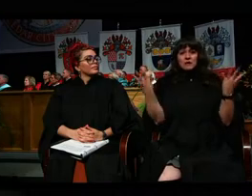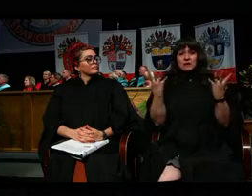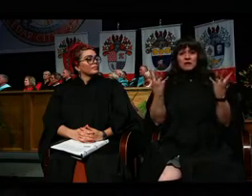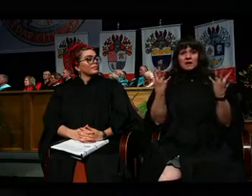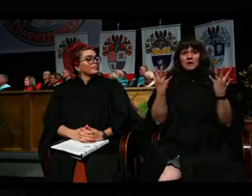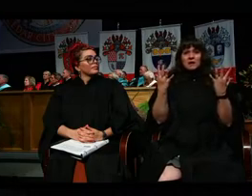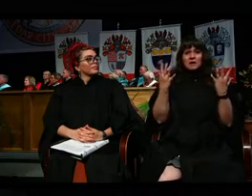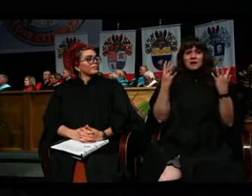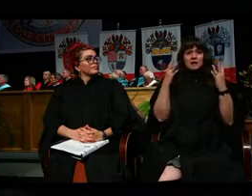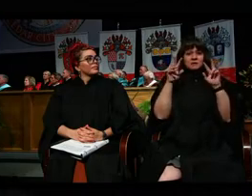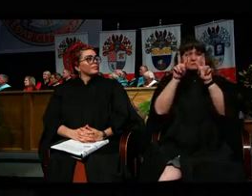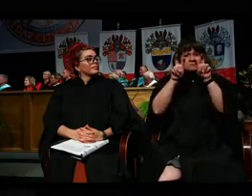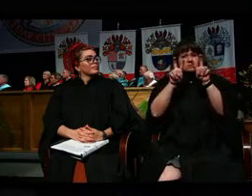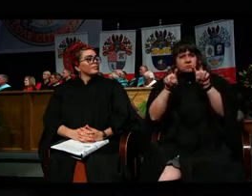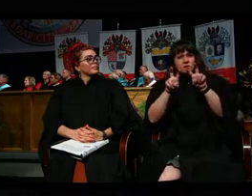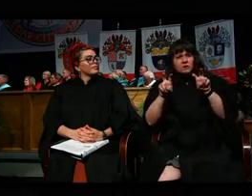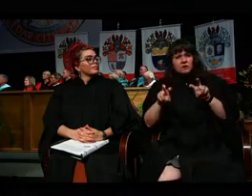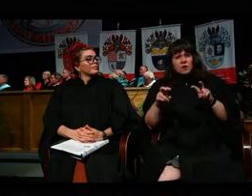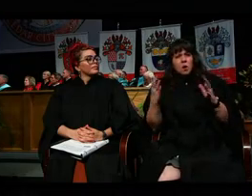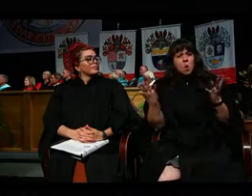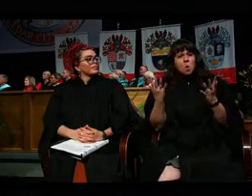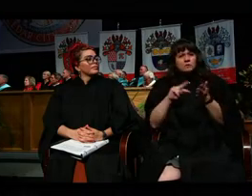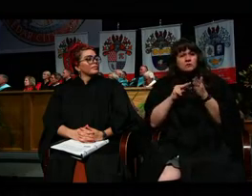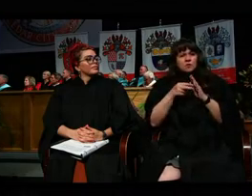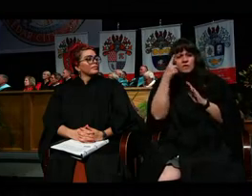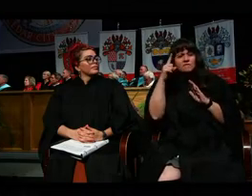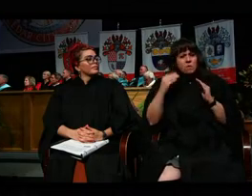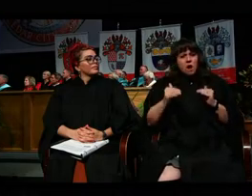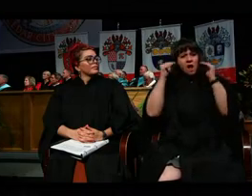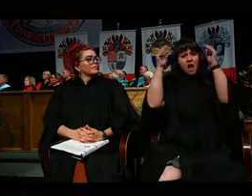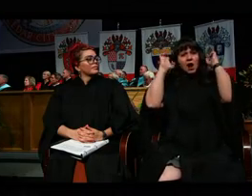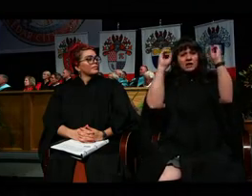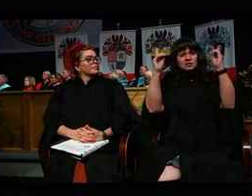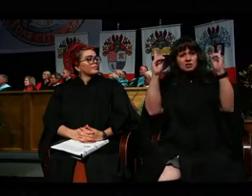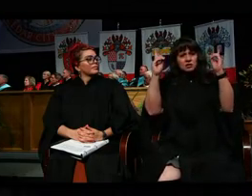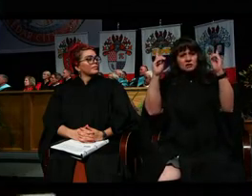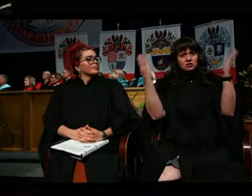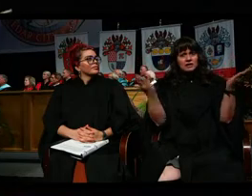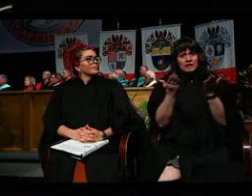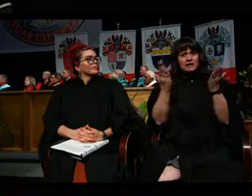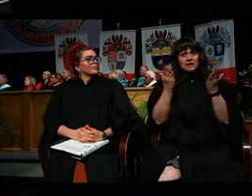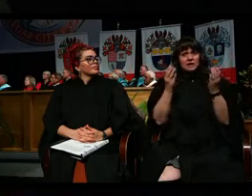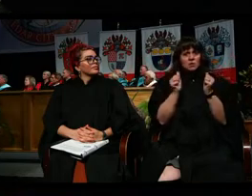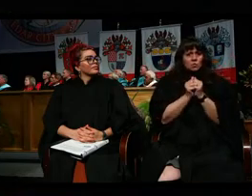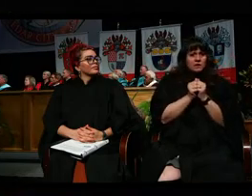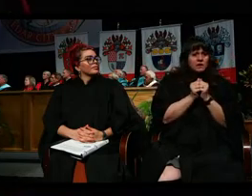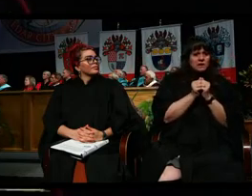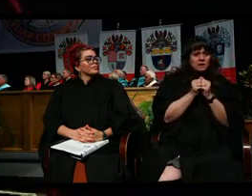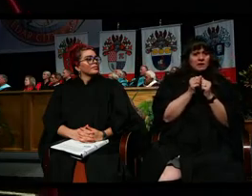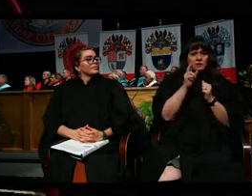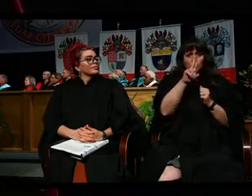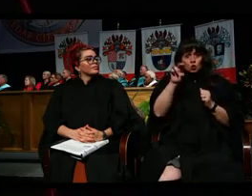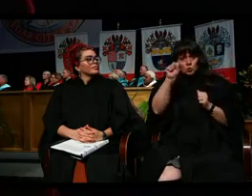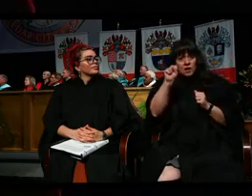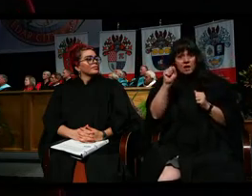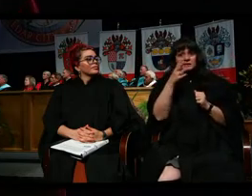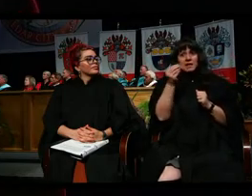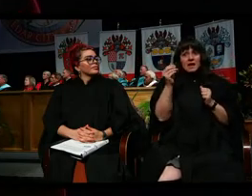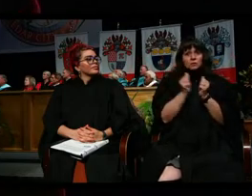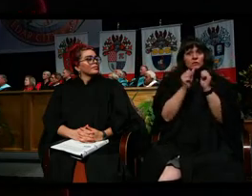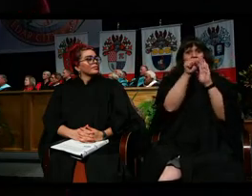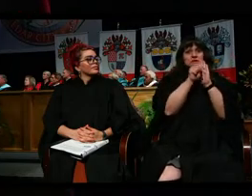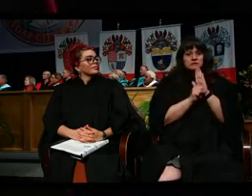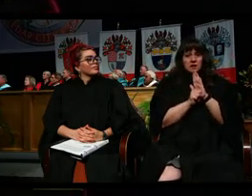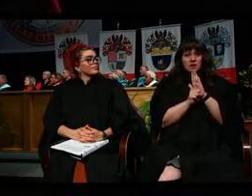value proposition of higher education in our country and in our state. And so we have to be able to answer